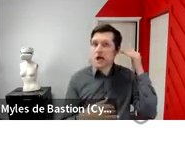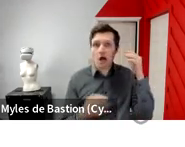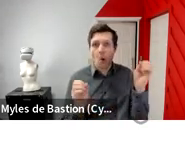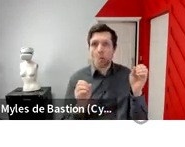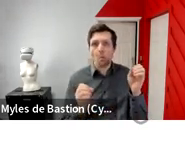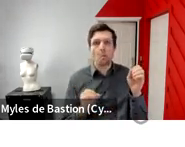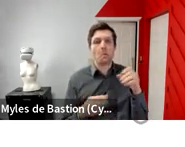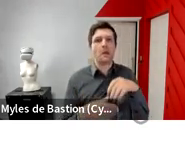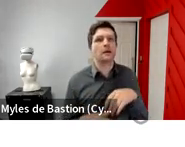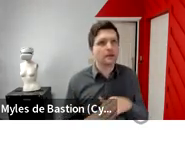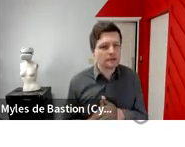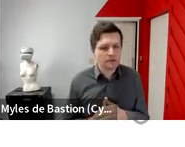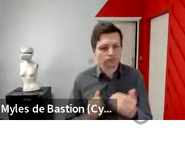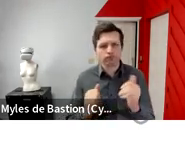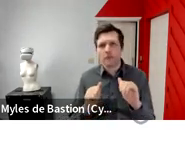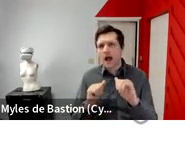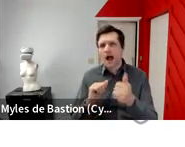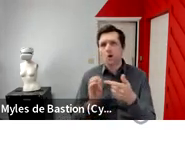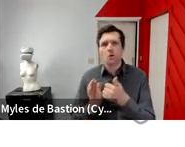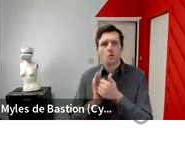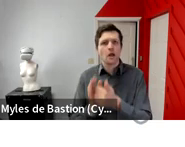If people don't depend on sound,